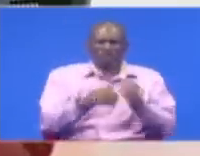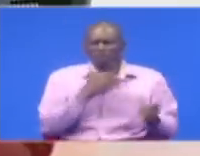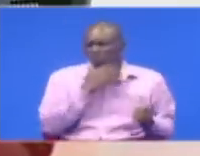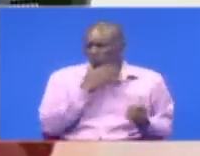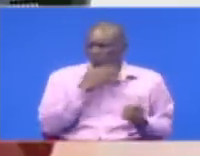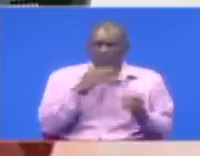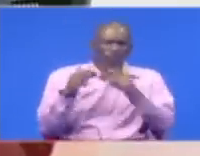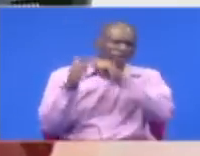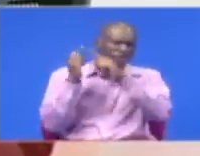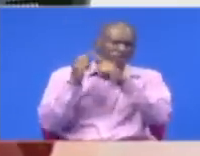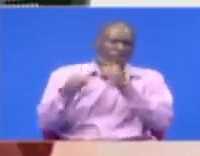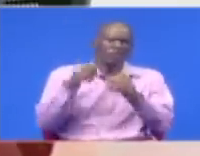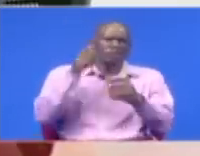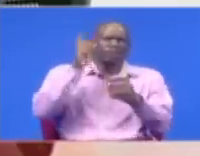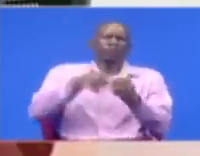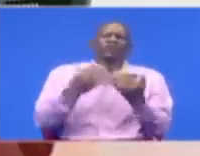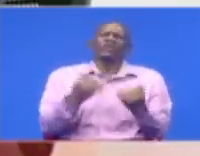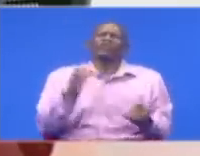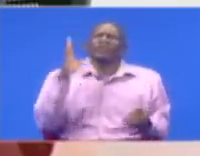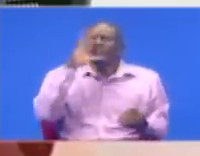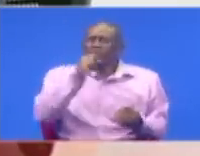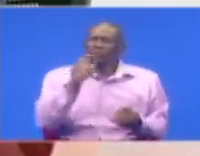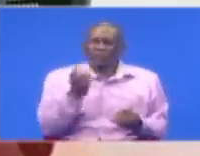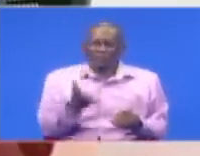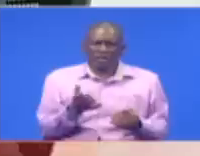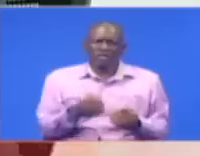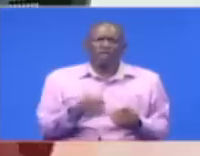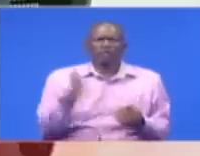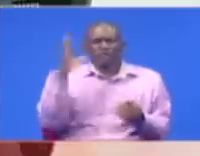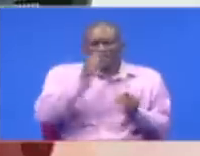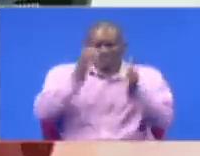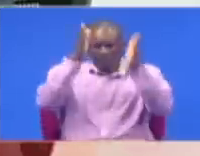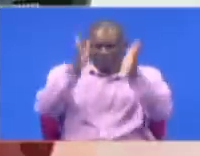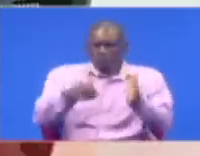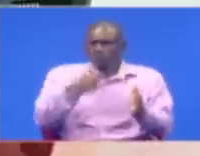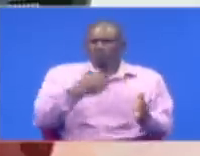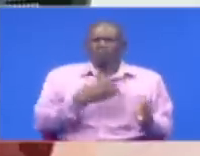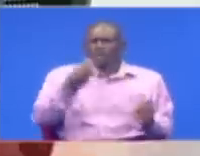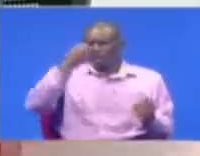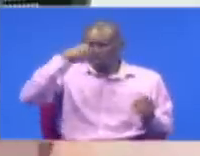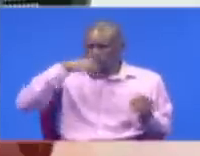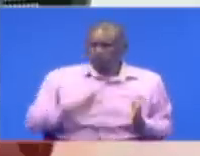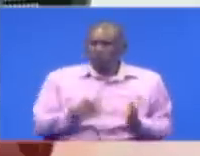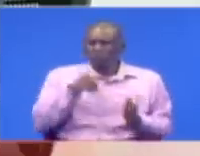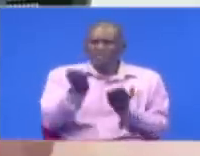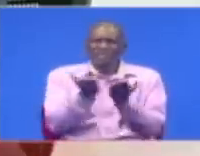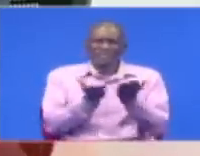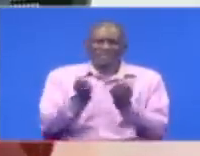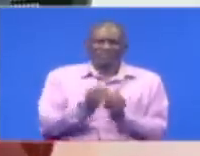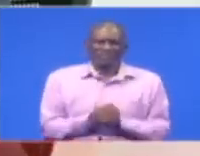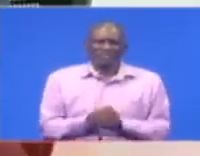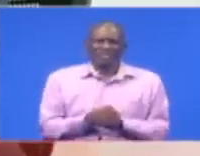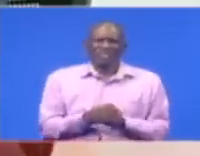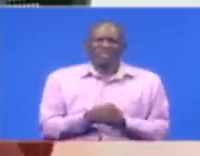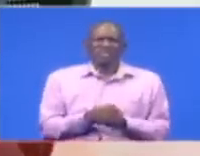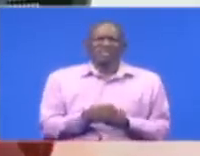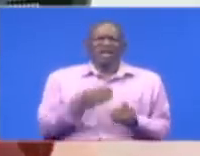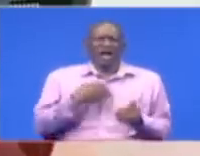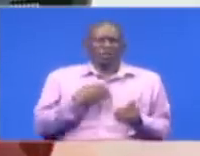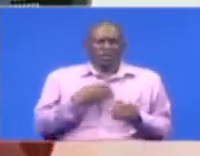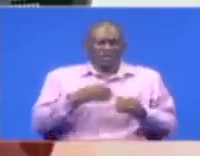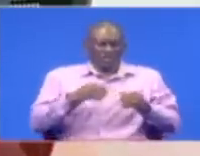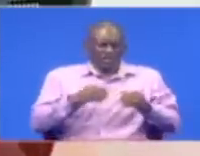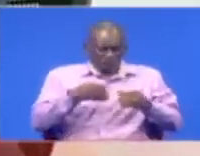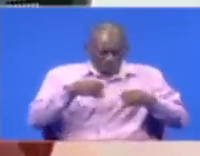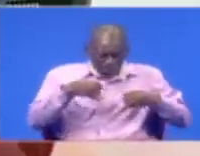experience. But what you now lack is somebody who has been a consumer of this service. I've been knocking at the doors of